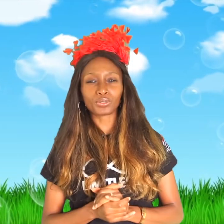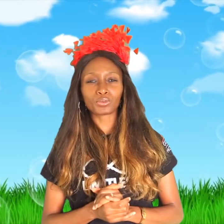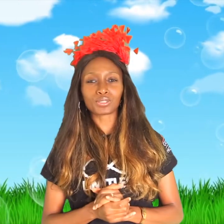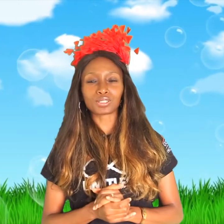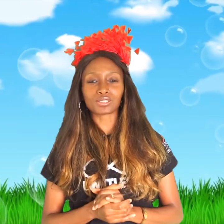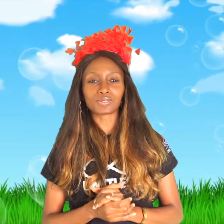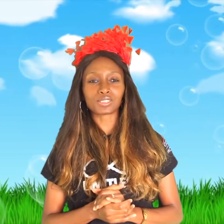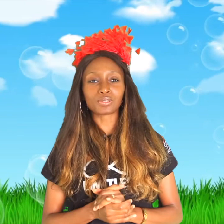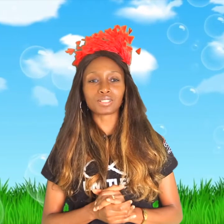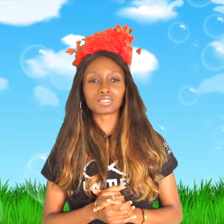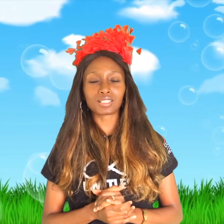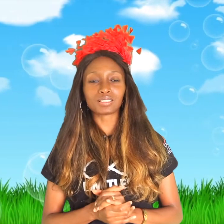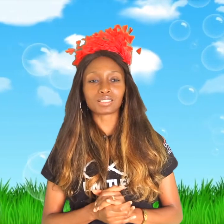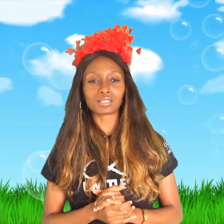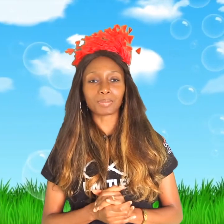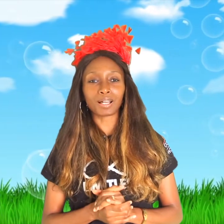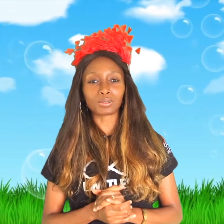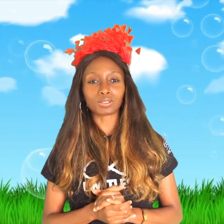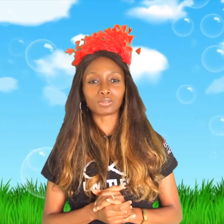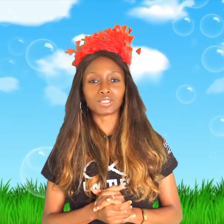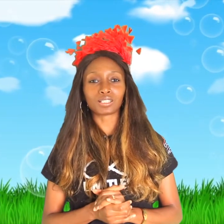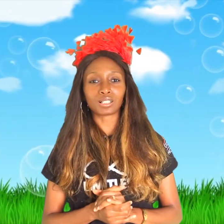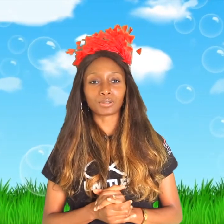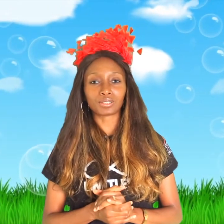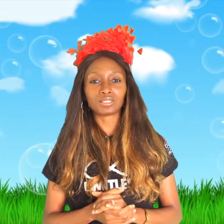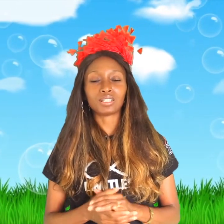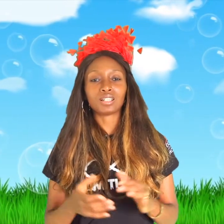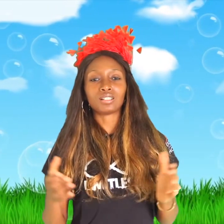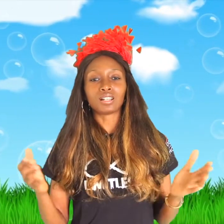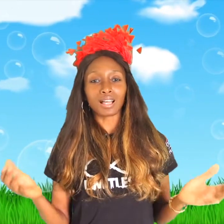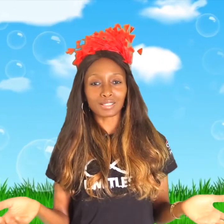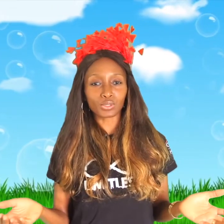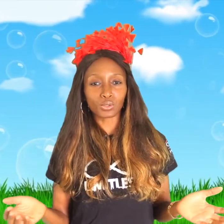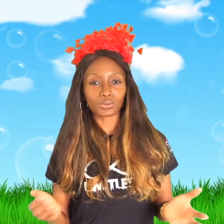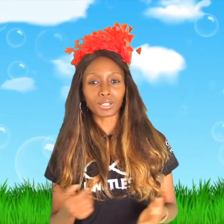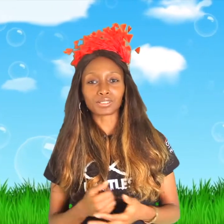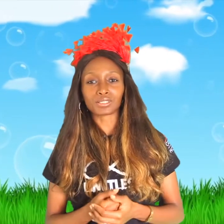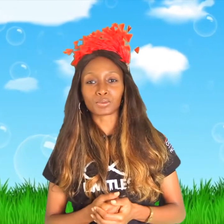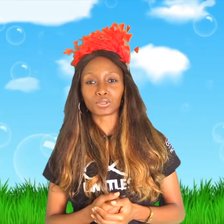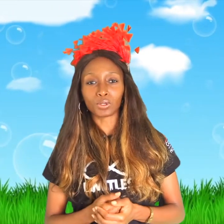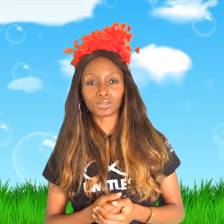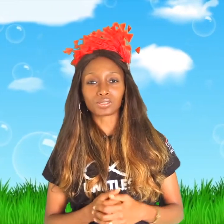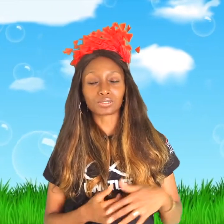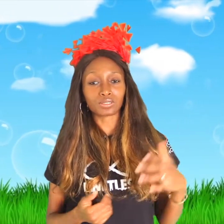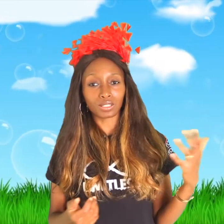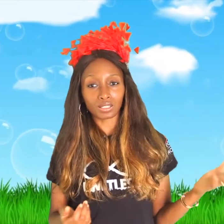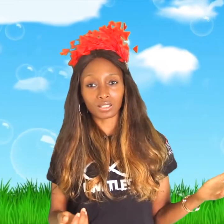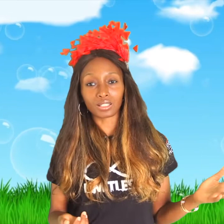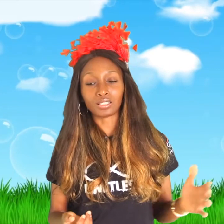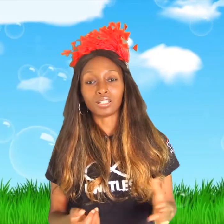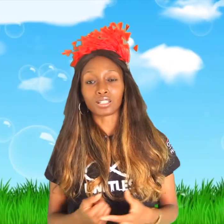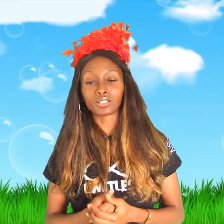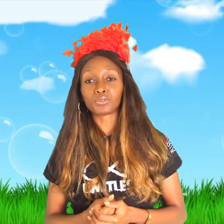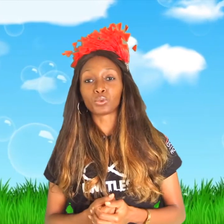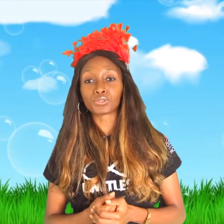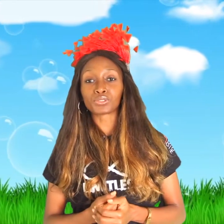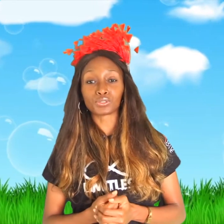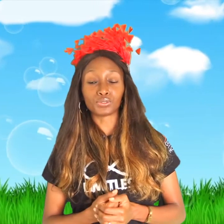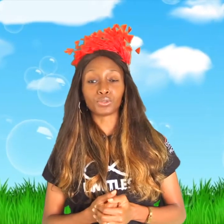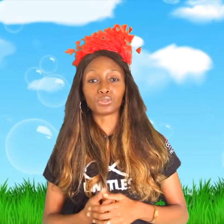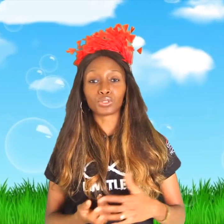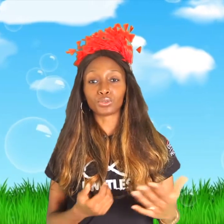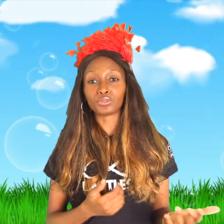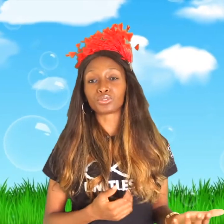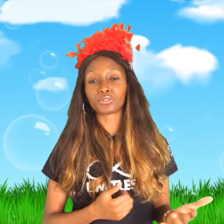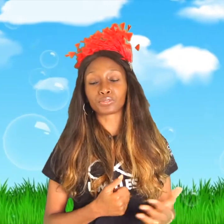been going through a sort of series into the power of declaring as co-creators with God. If you want